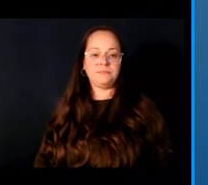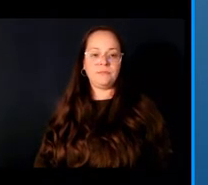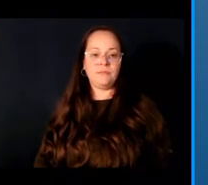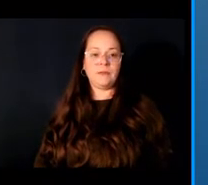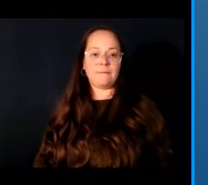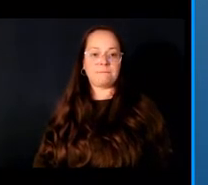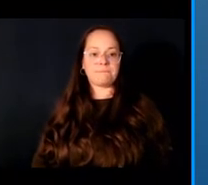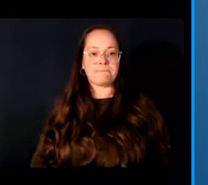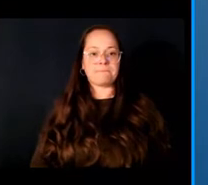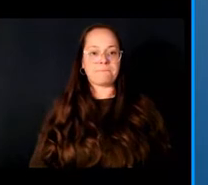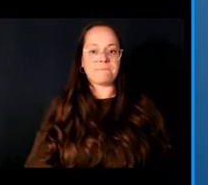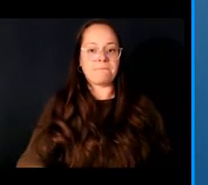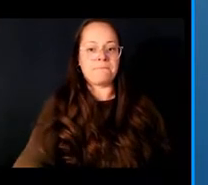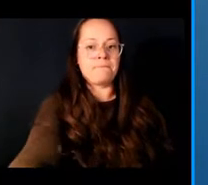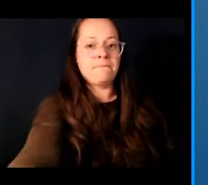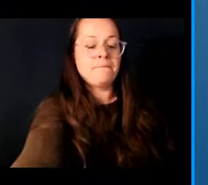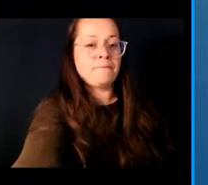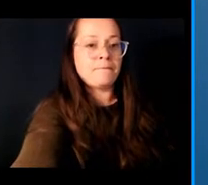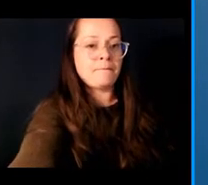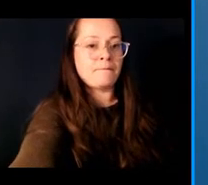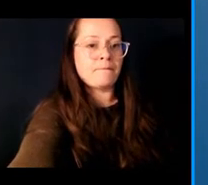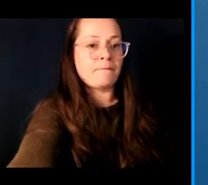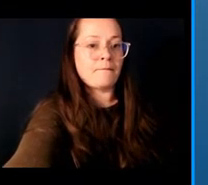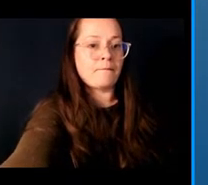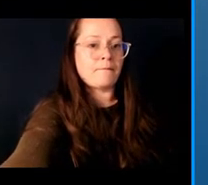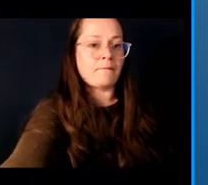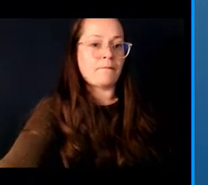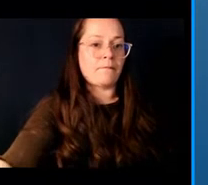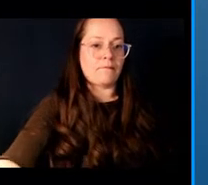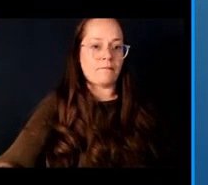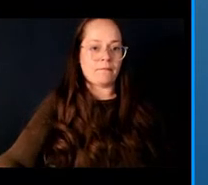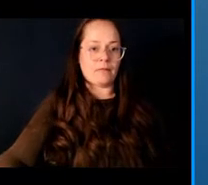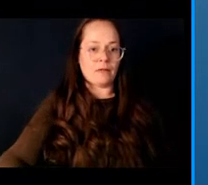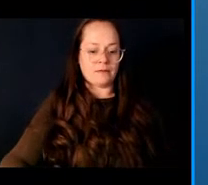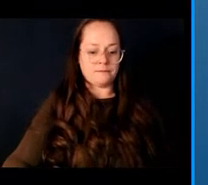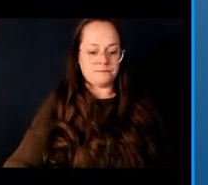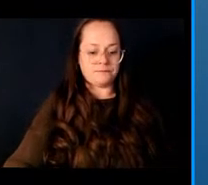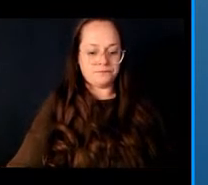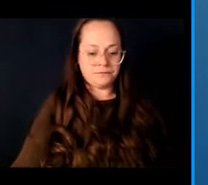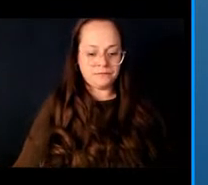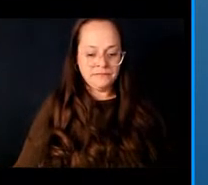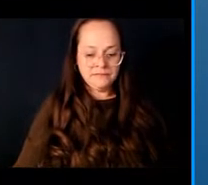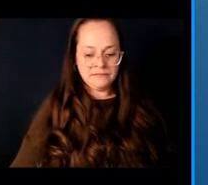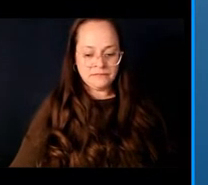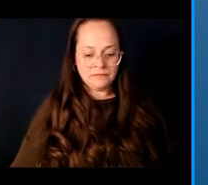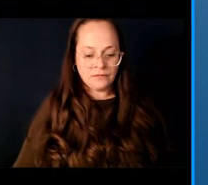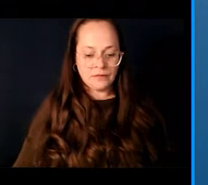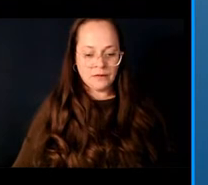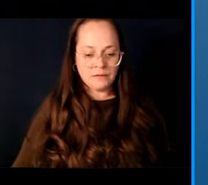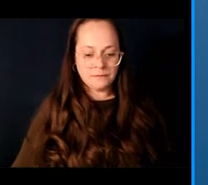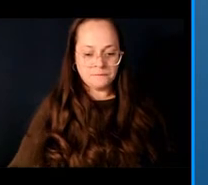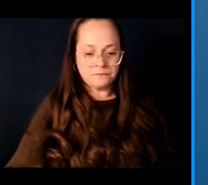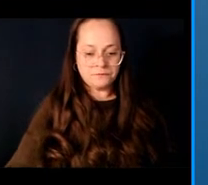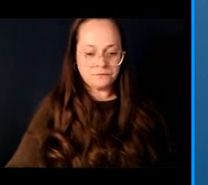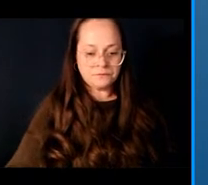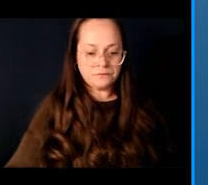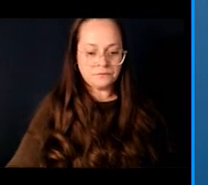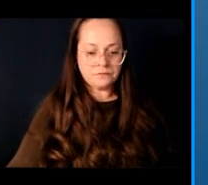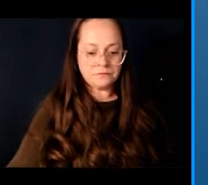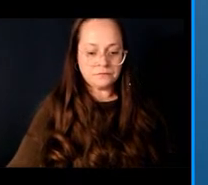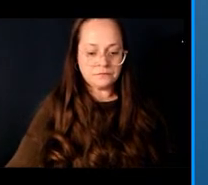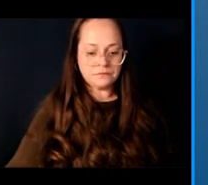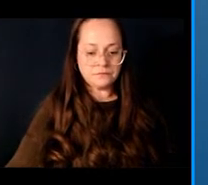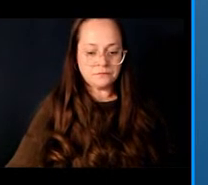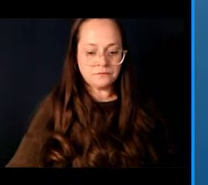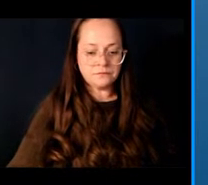now includes the phrasing of or four months before their respective States first determining